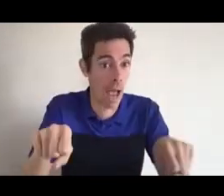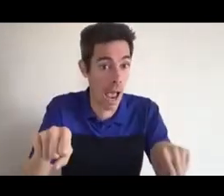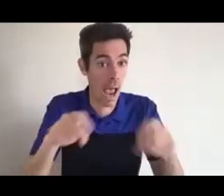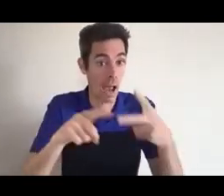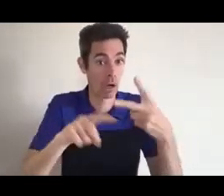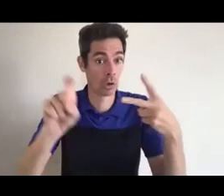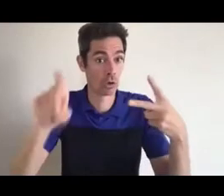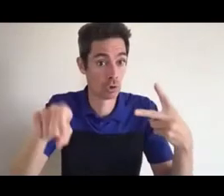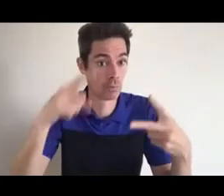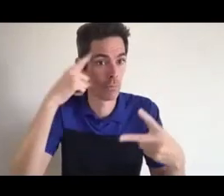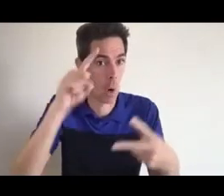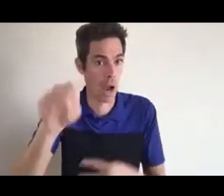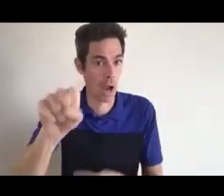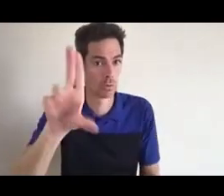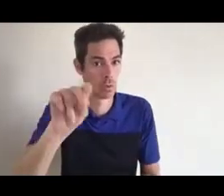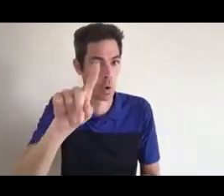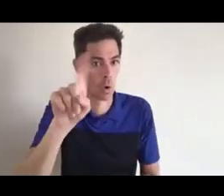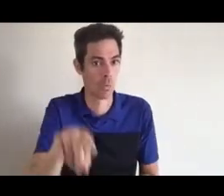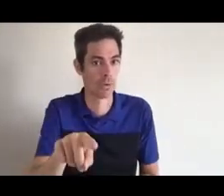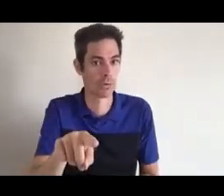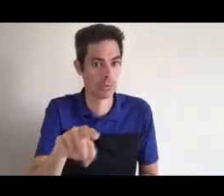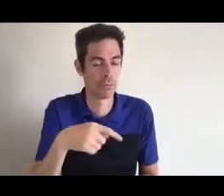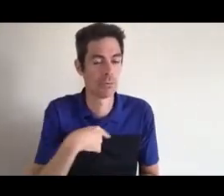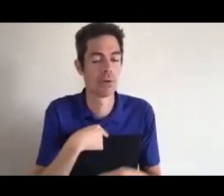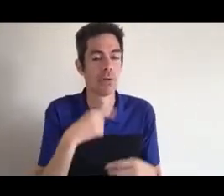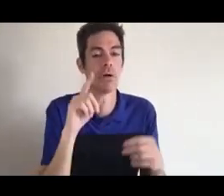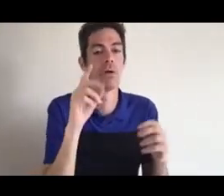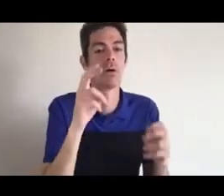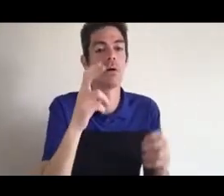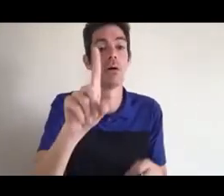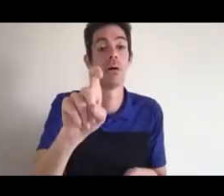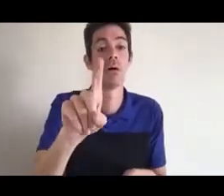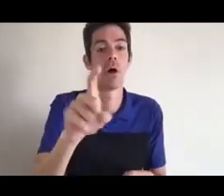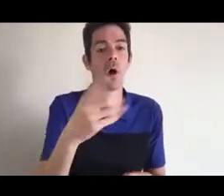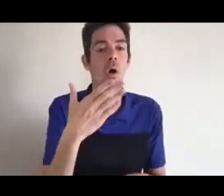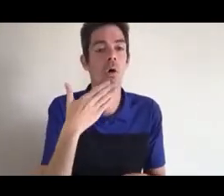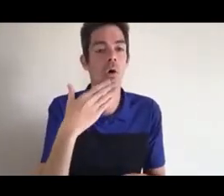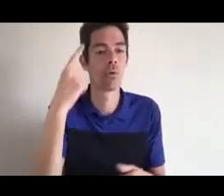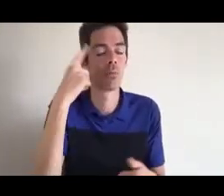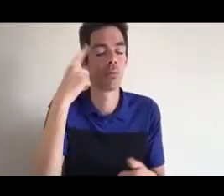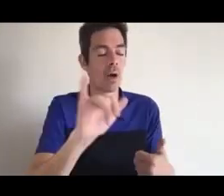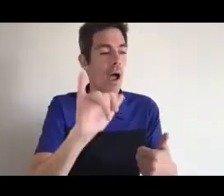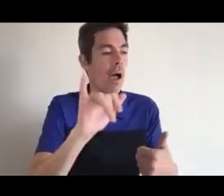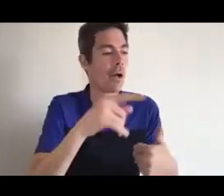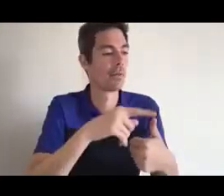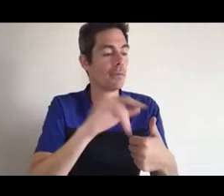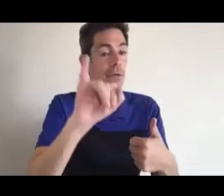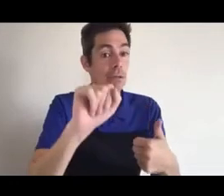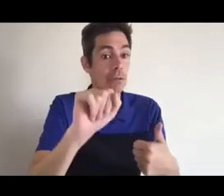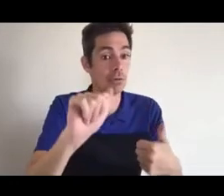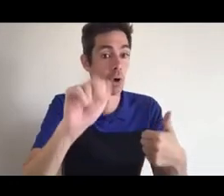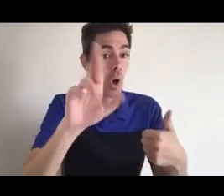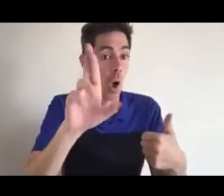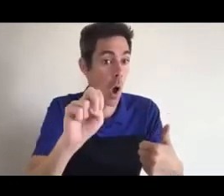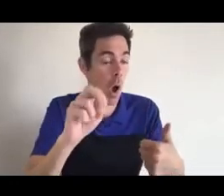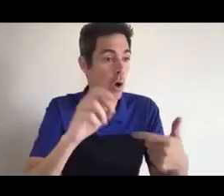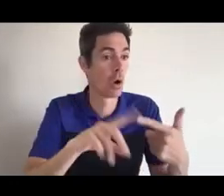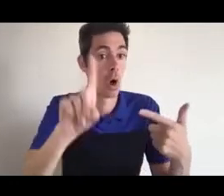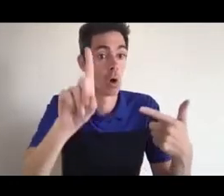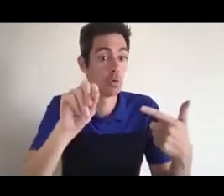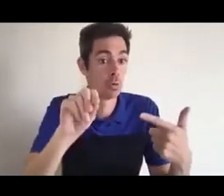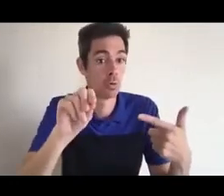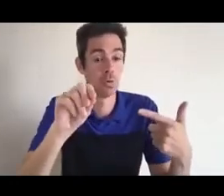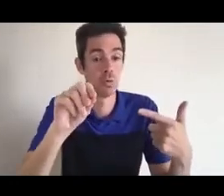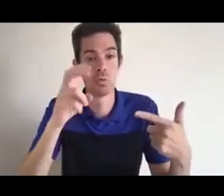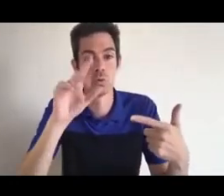And so there's note about the words can or should as a question. So I think that's good to use